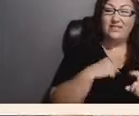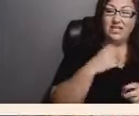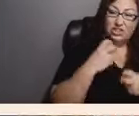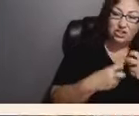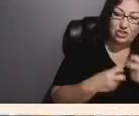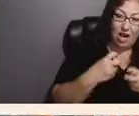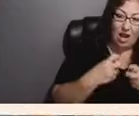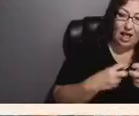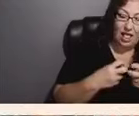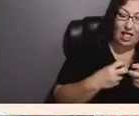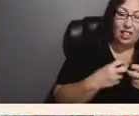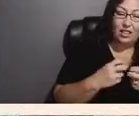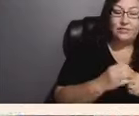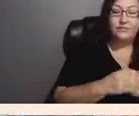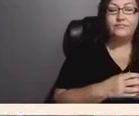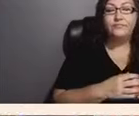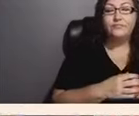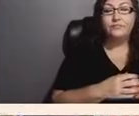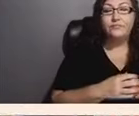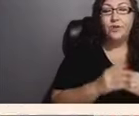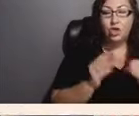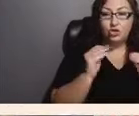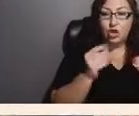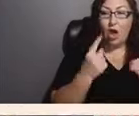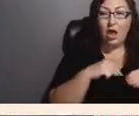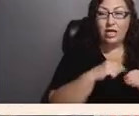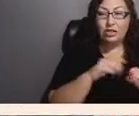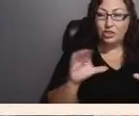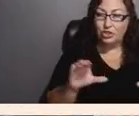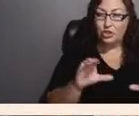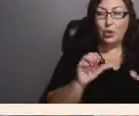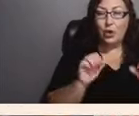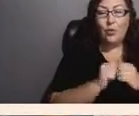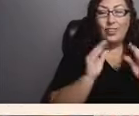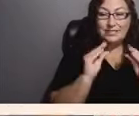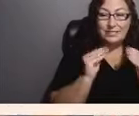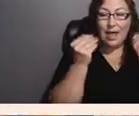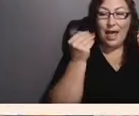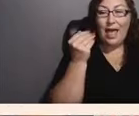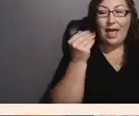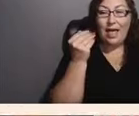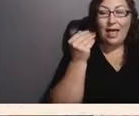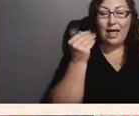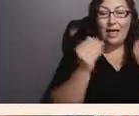You taught us to do it with a smile.